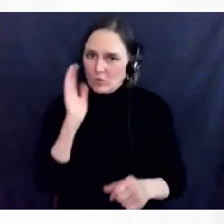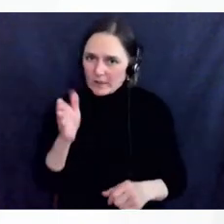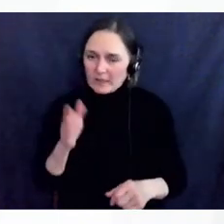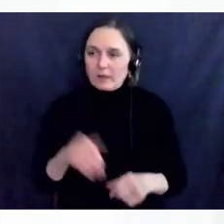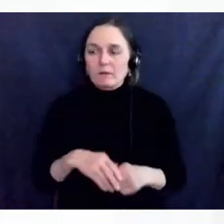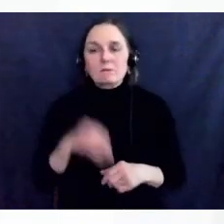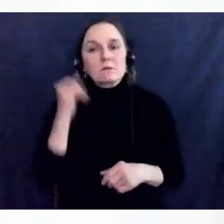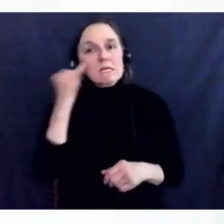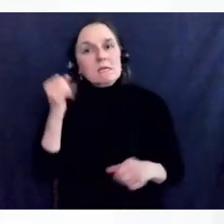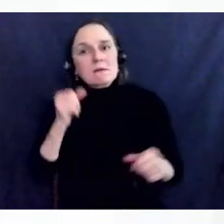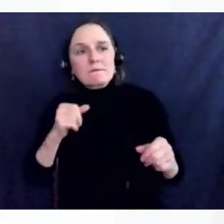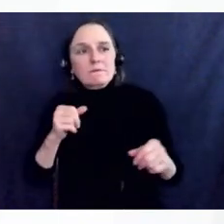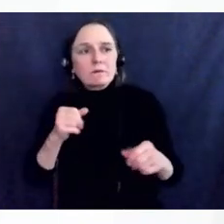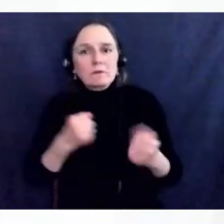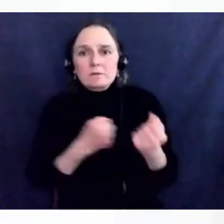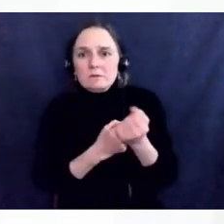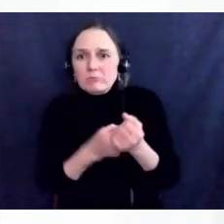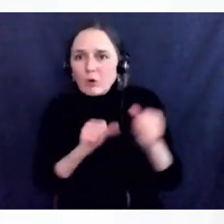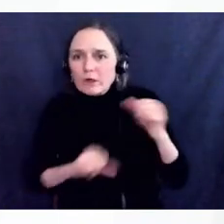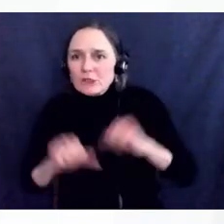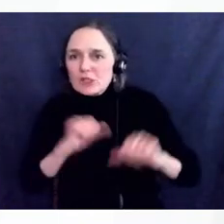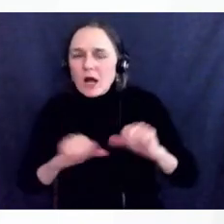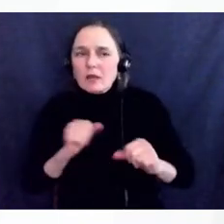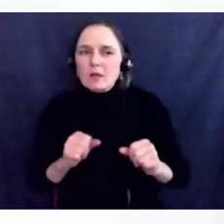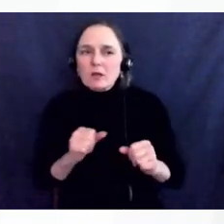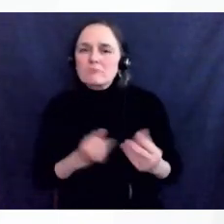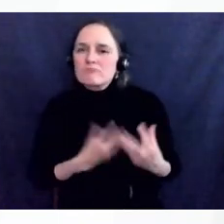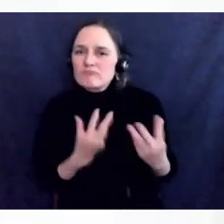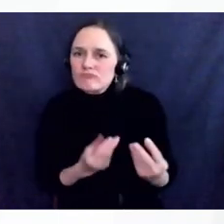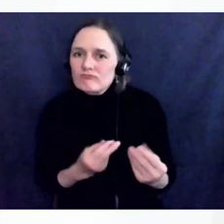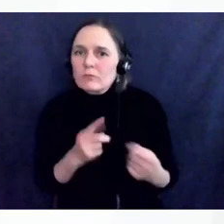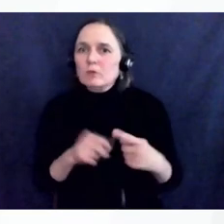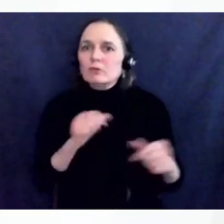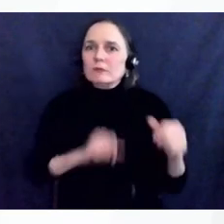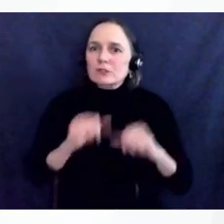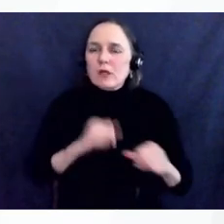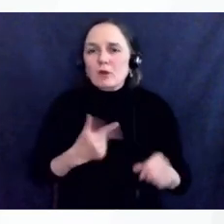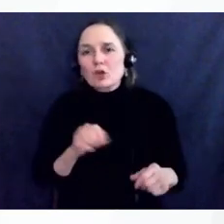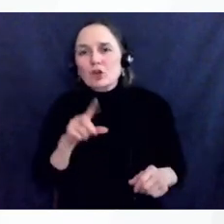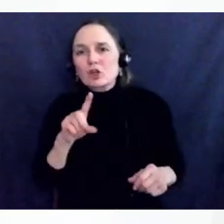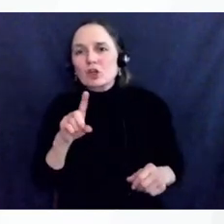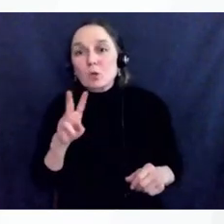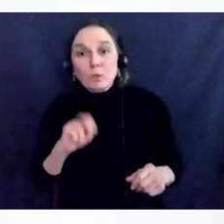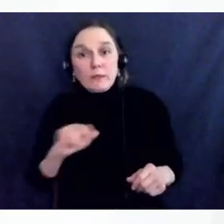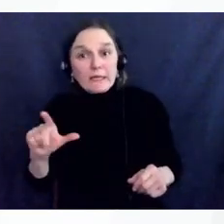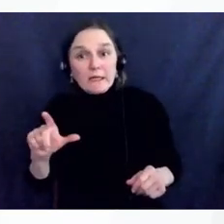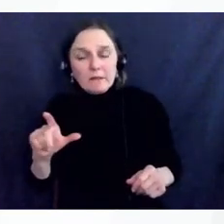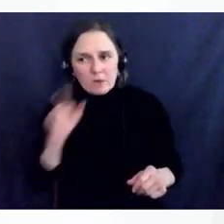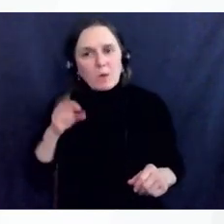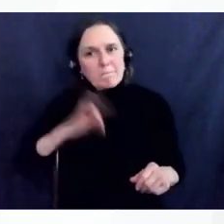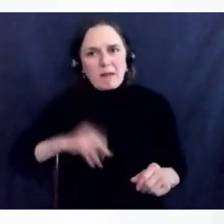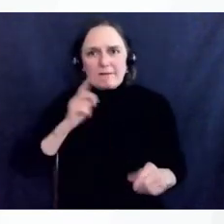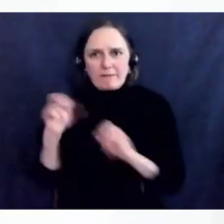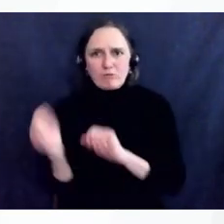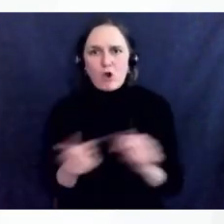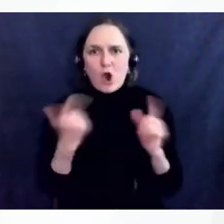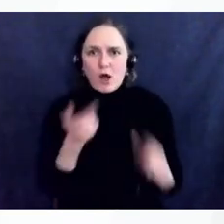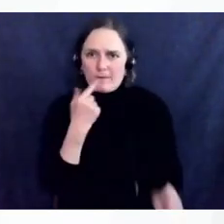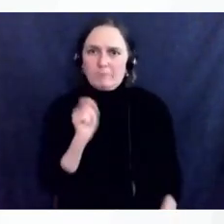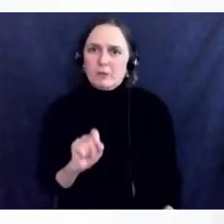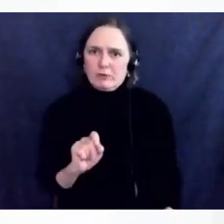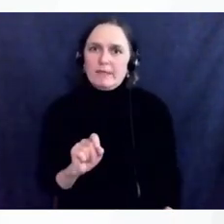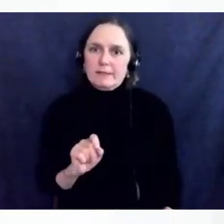are exactly the same as we move through this time of multiple crises together as a university and as a community.